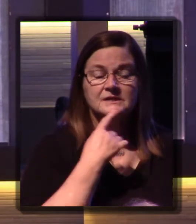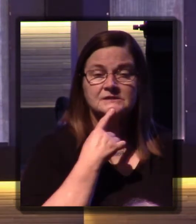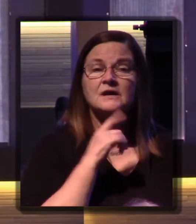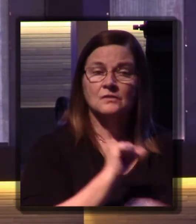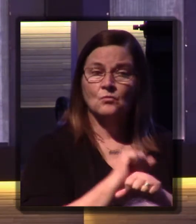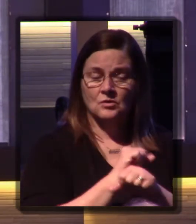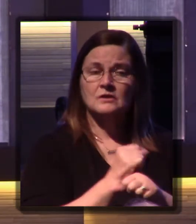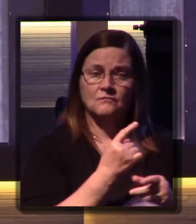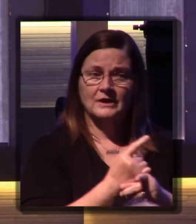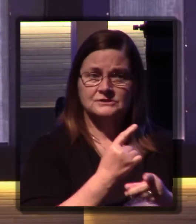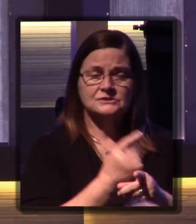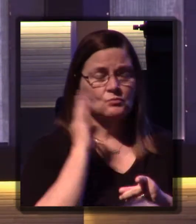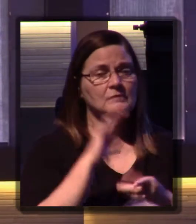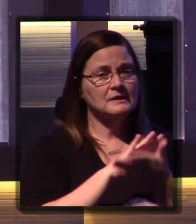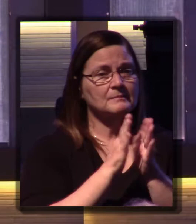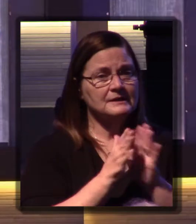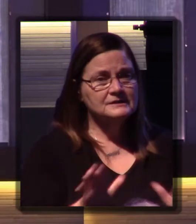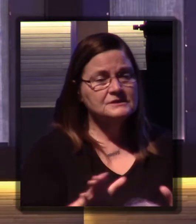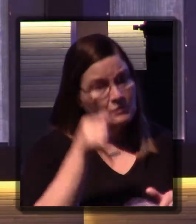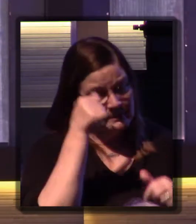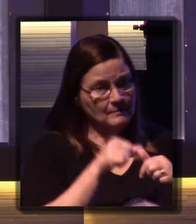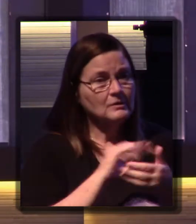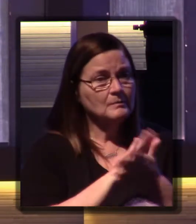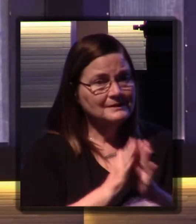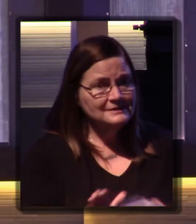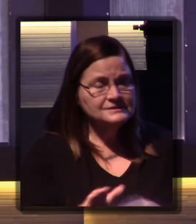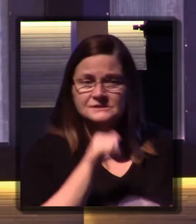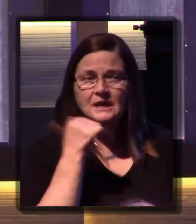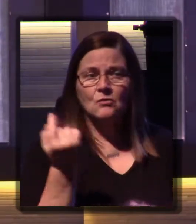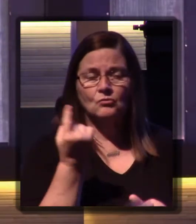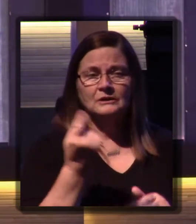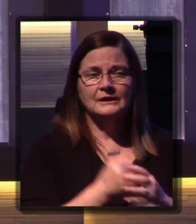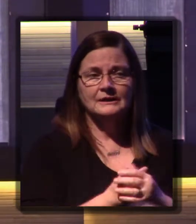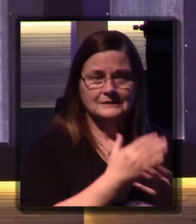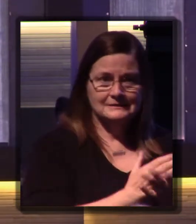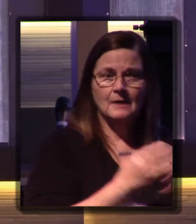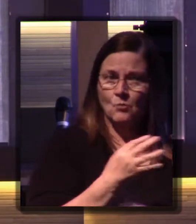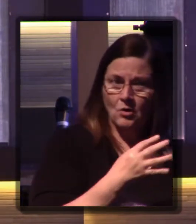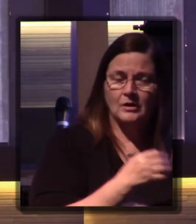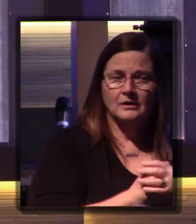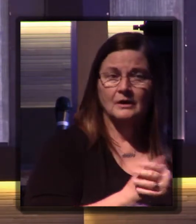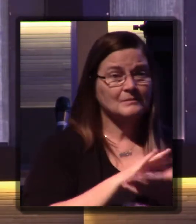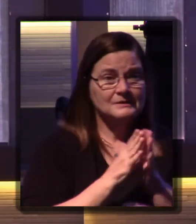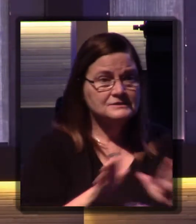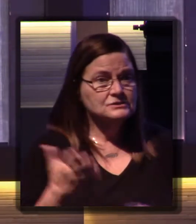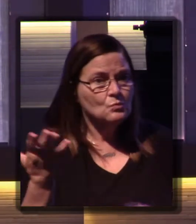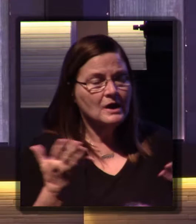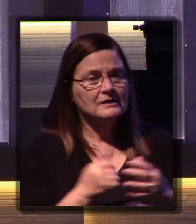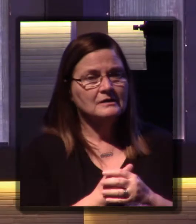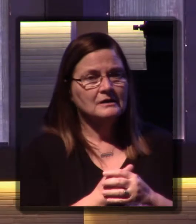He says, and the work of righteousness will be peace. And remember, peace is not just a cessation of warfare. Peace is